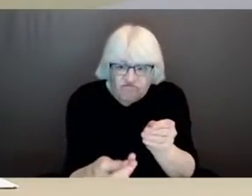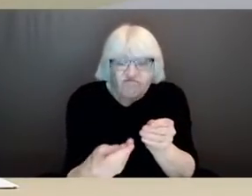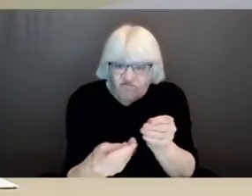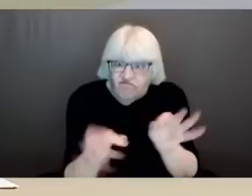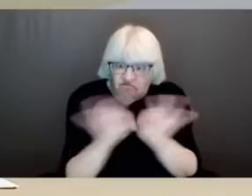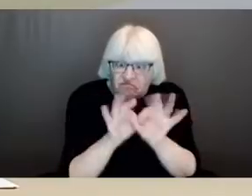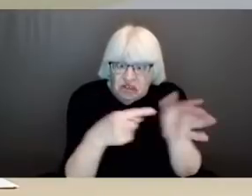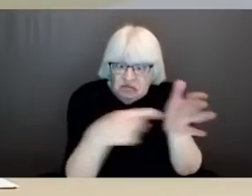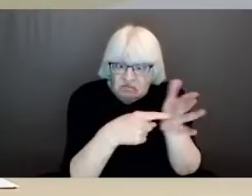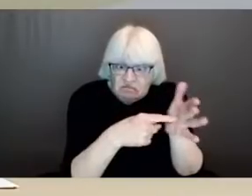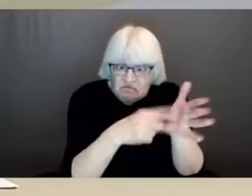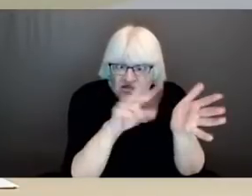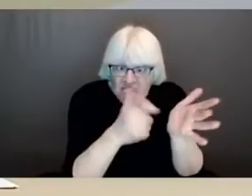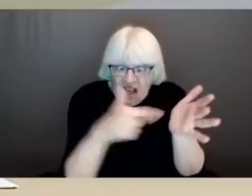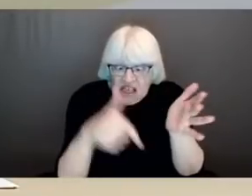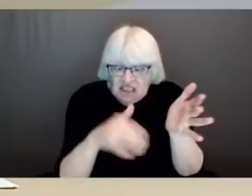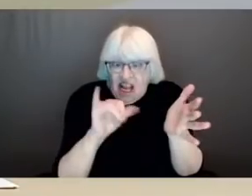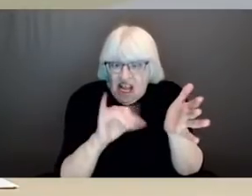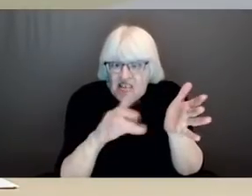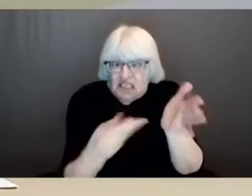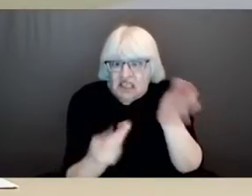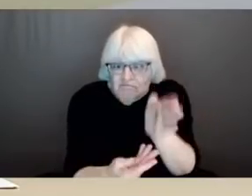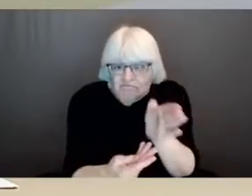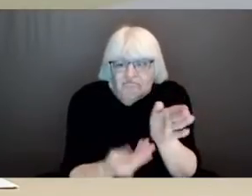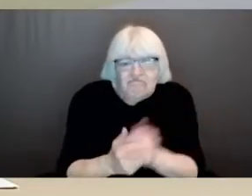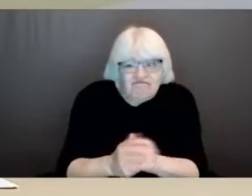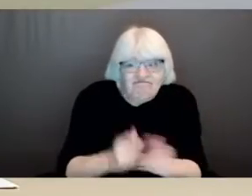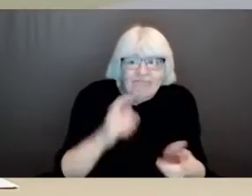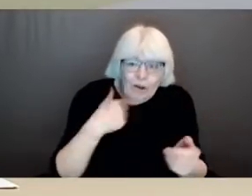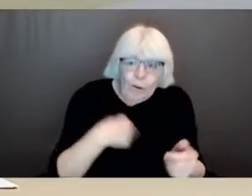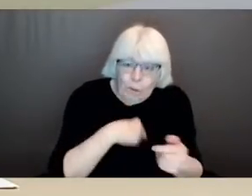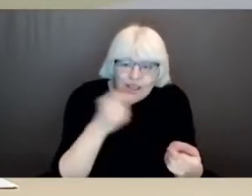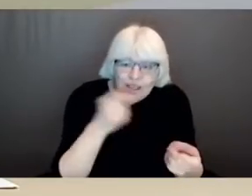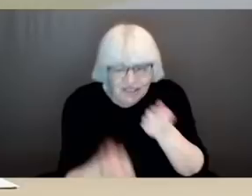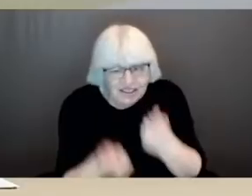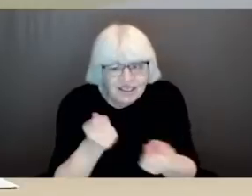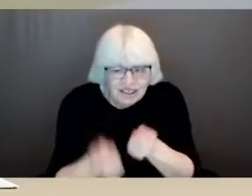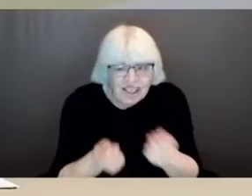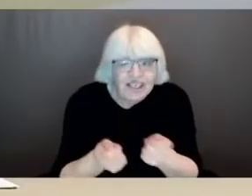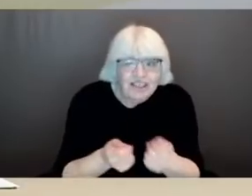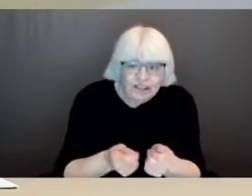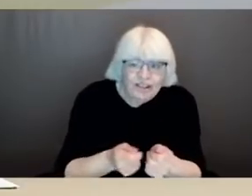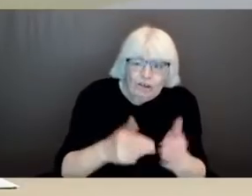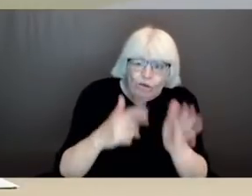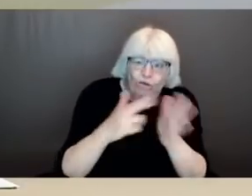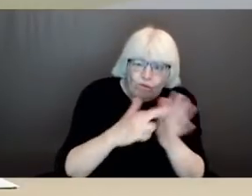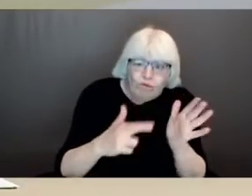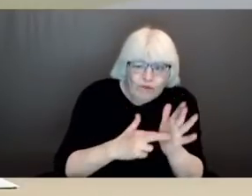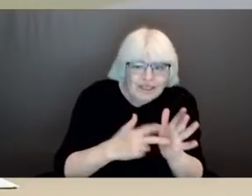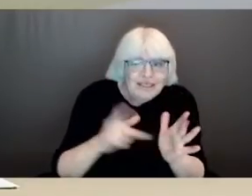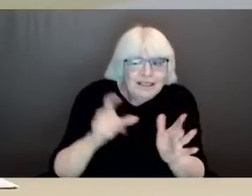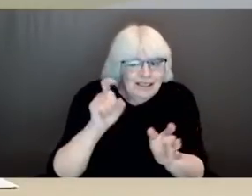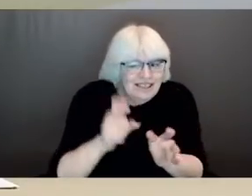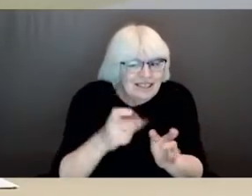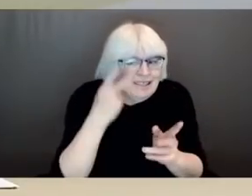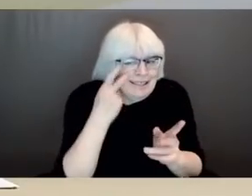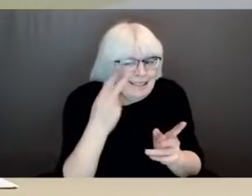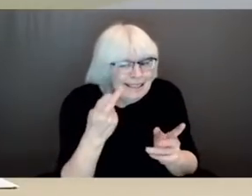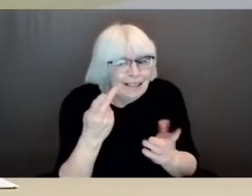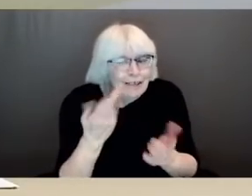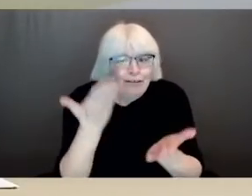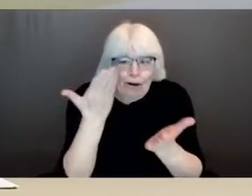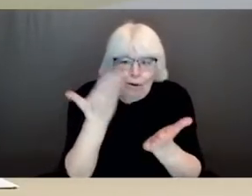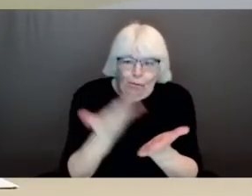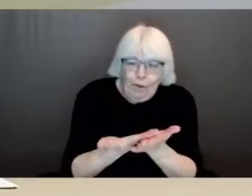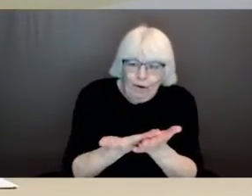but we're all making adjustments, and we may need to make some little tweaks to the Vax Pass as it goes through.